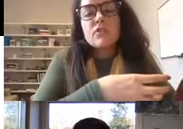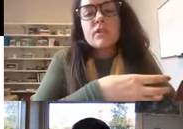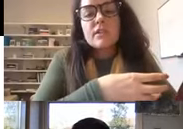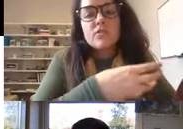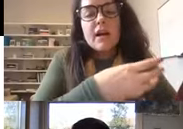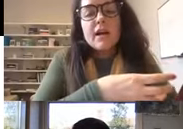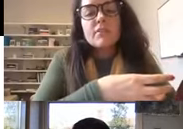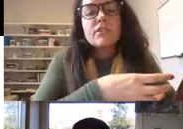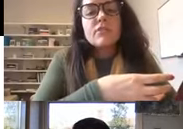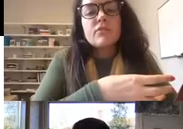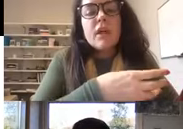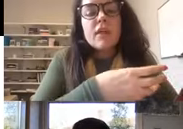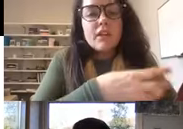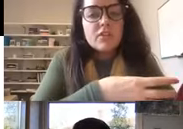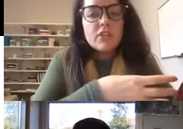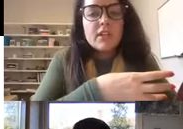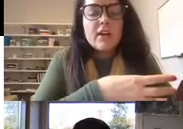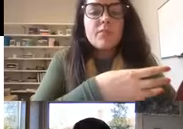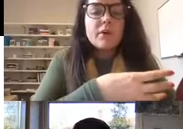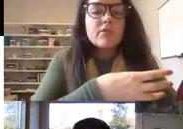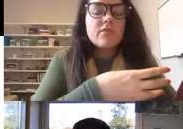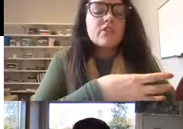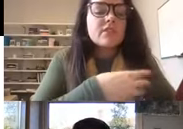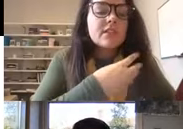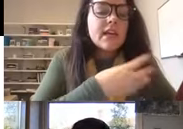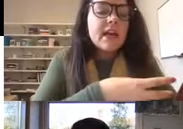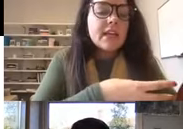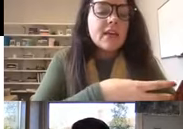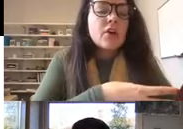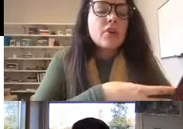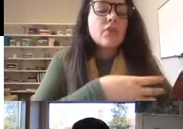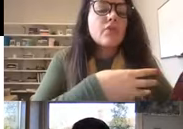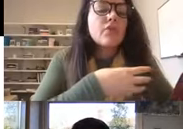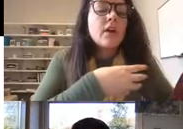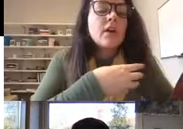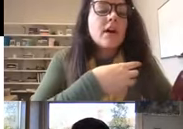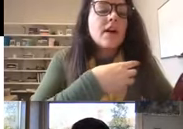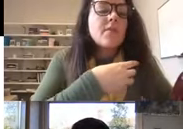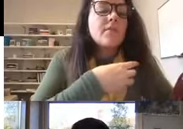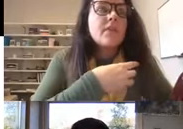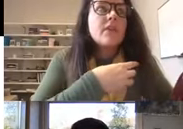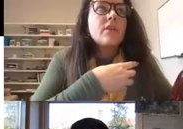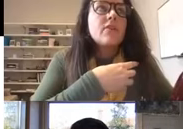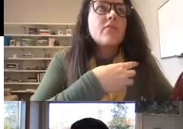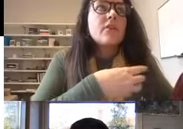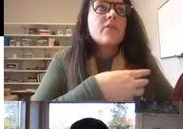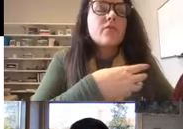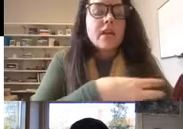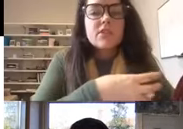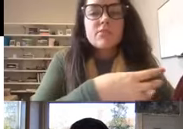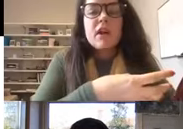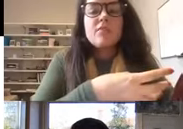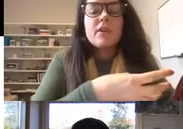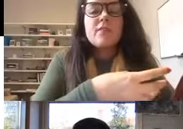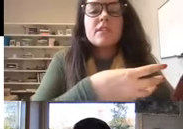who ascribe to the notion of a post-racial society, who, you know, for whom